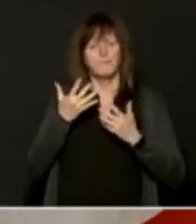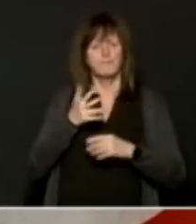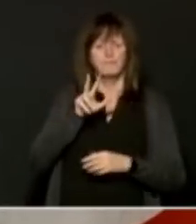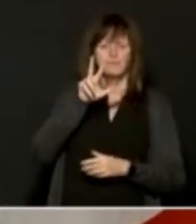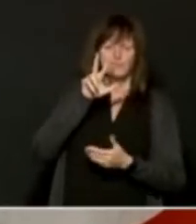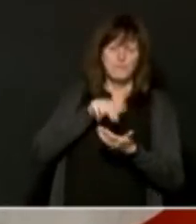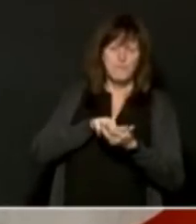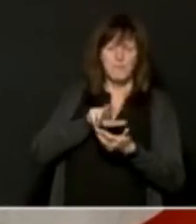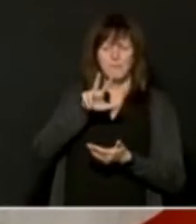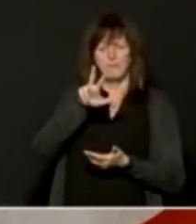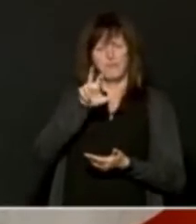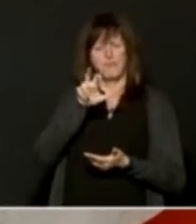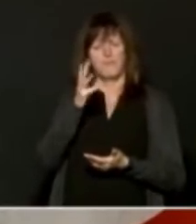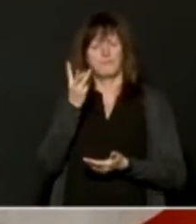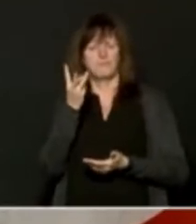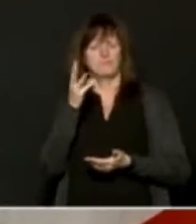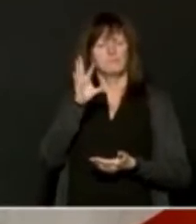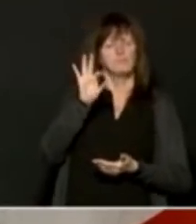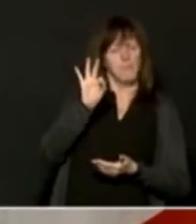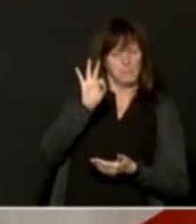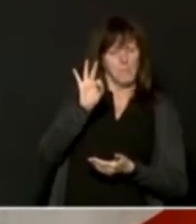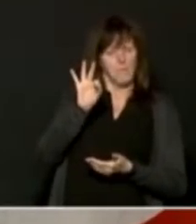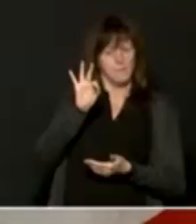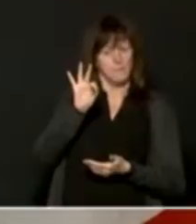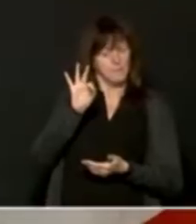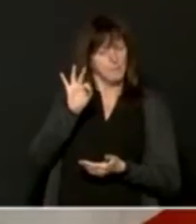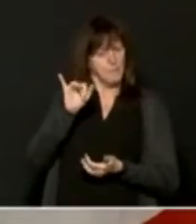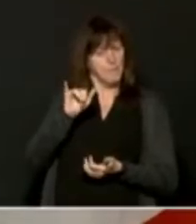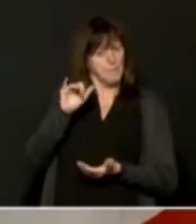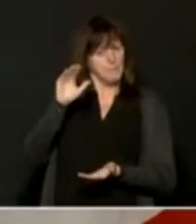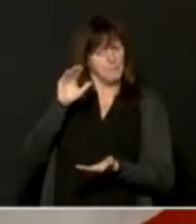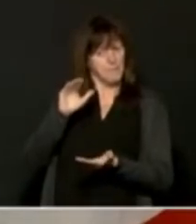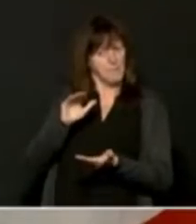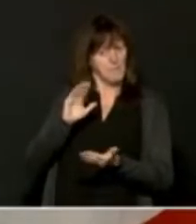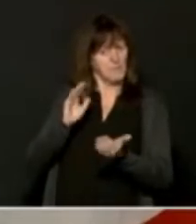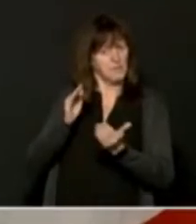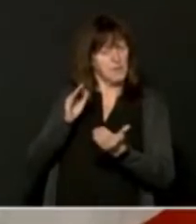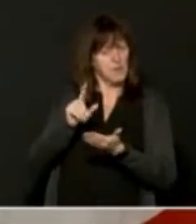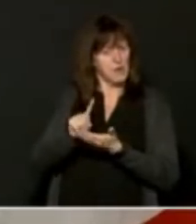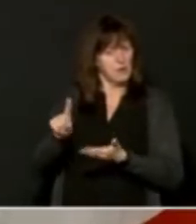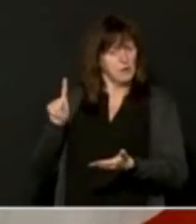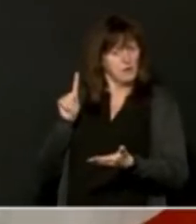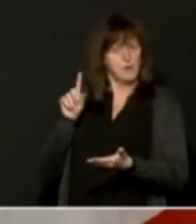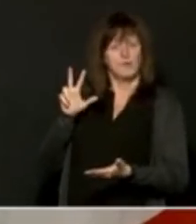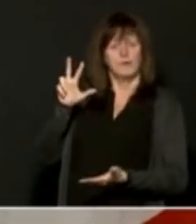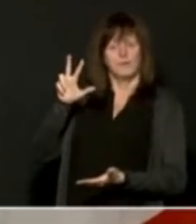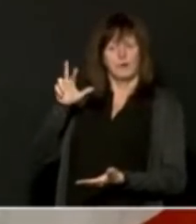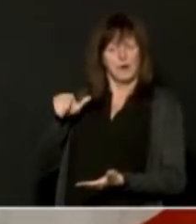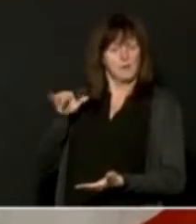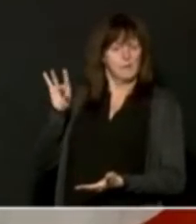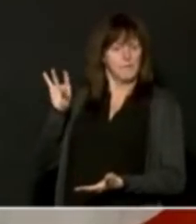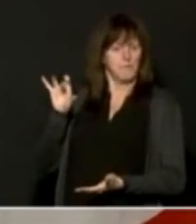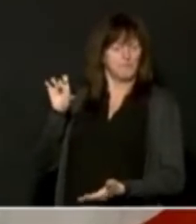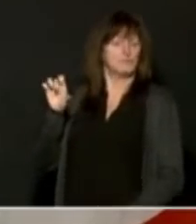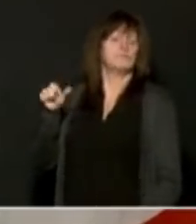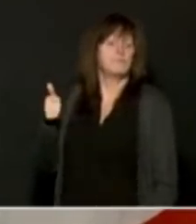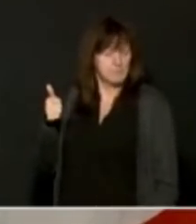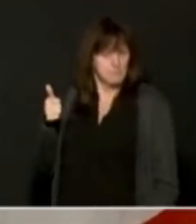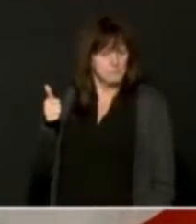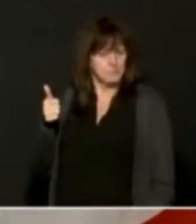3,369, which is down from 3,810 last week and